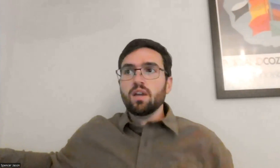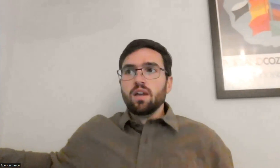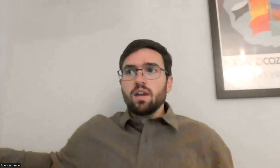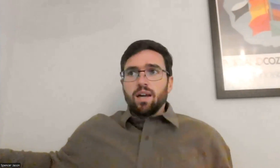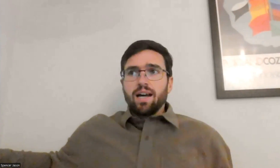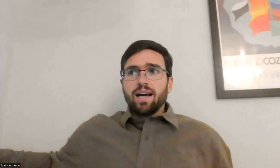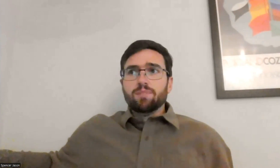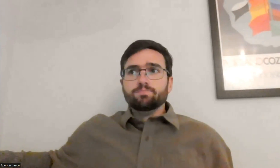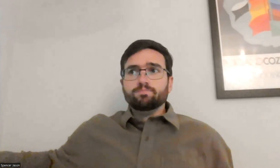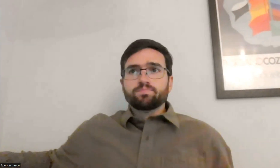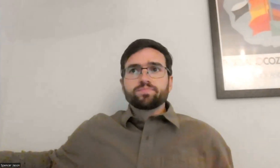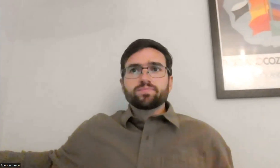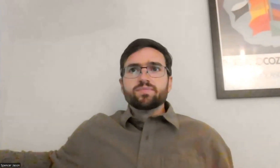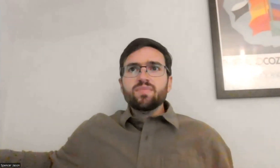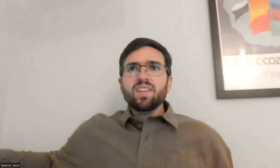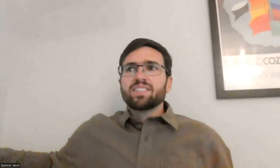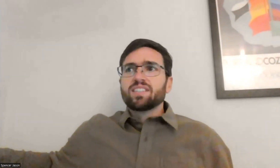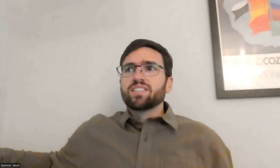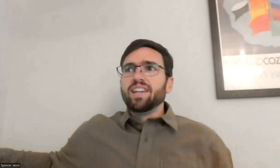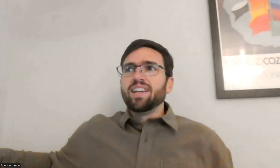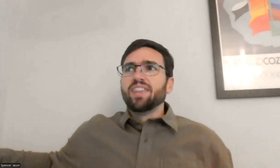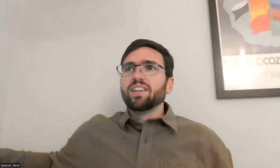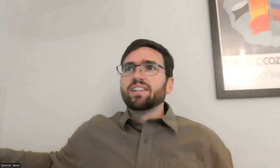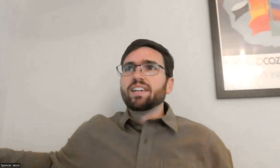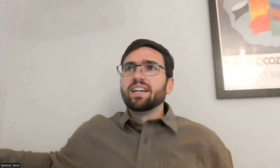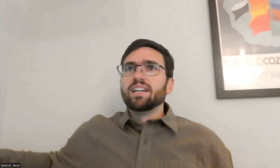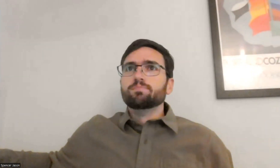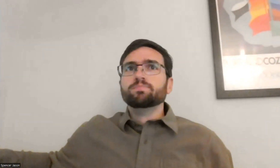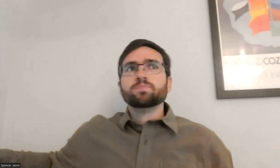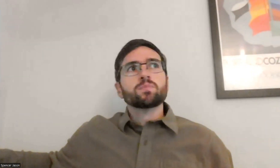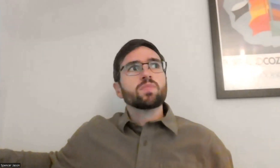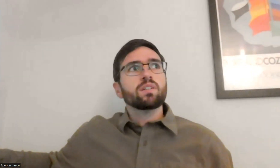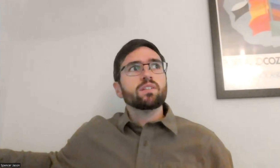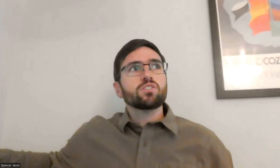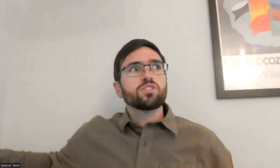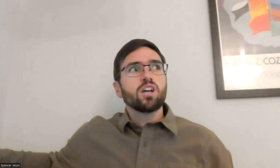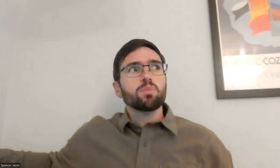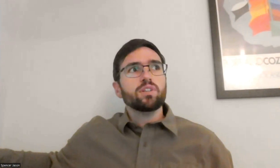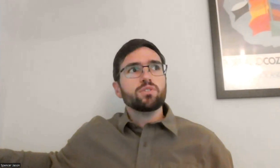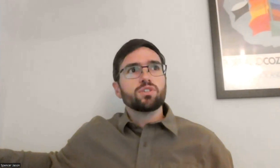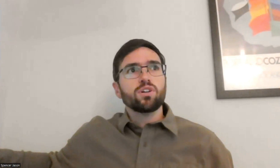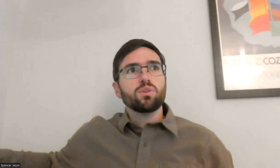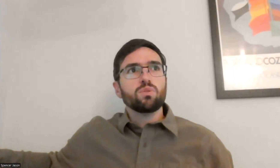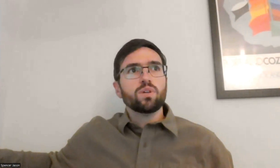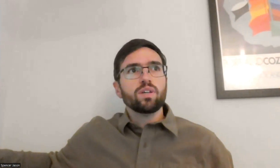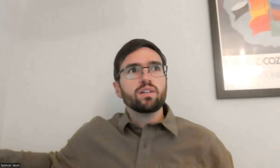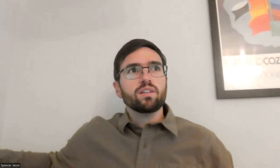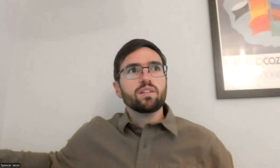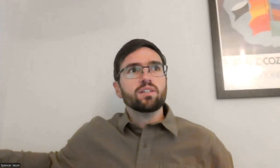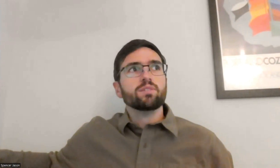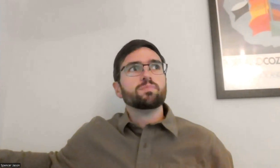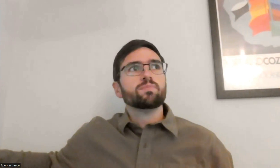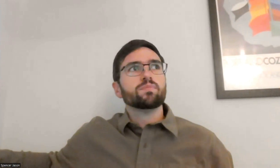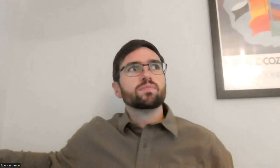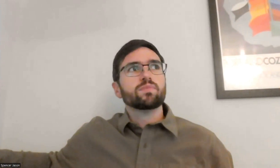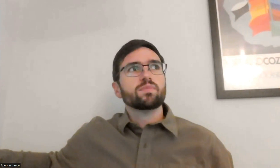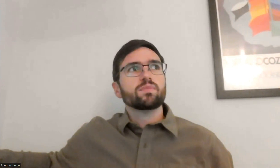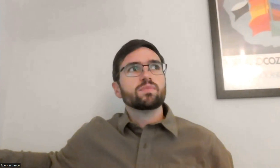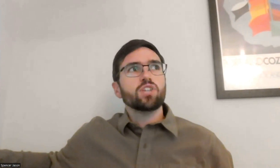vehicle. Um, that's exciting. I think just a couple of years ago,